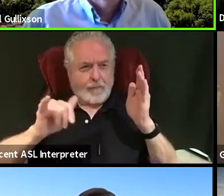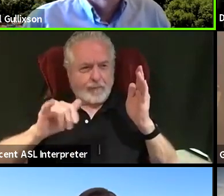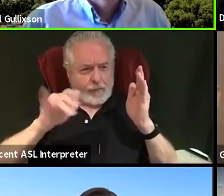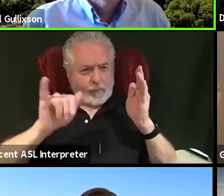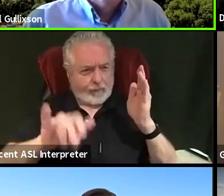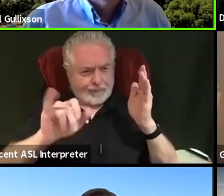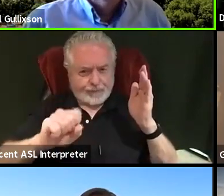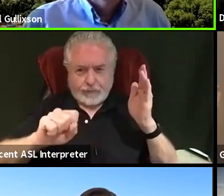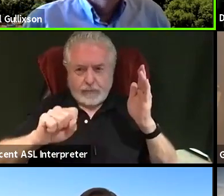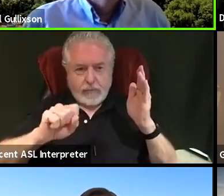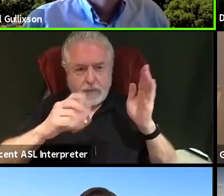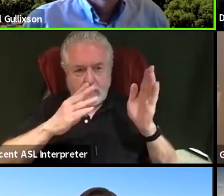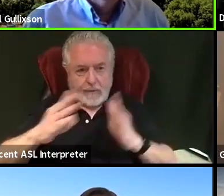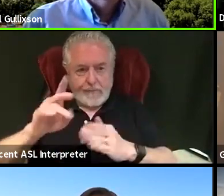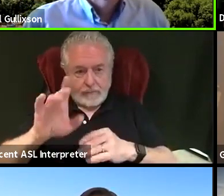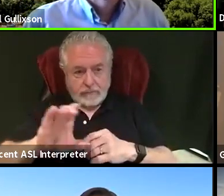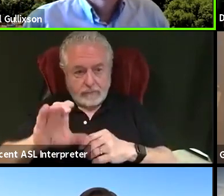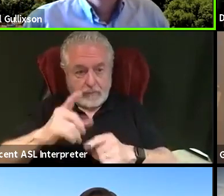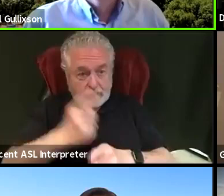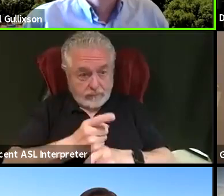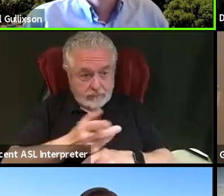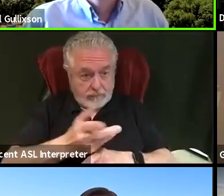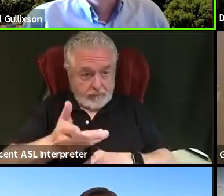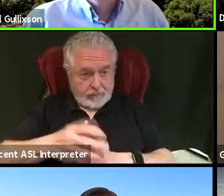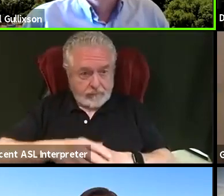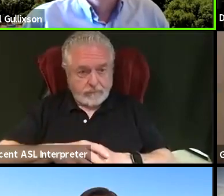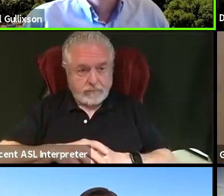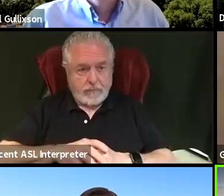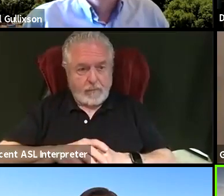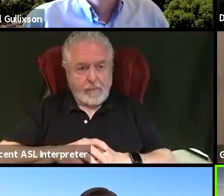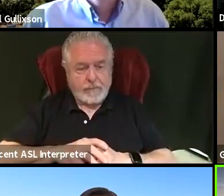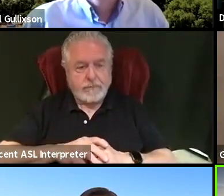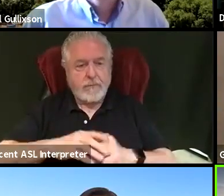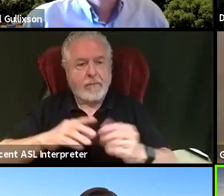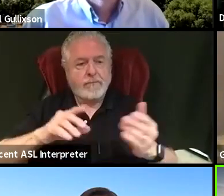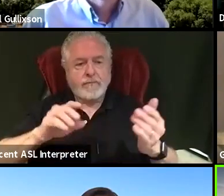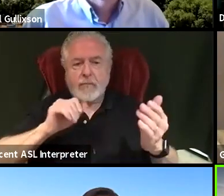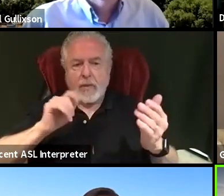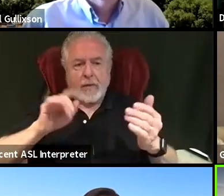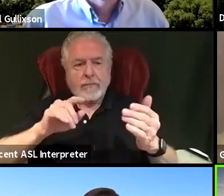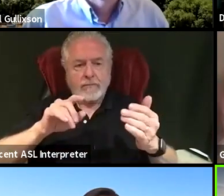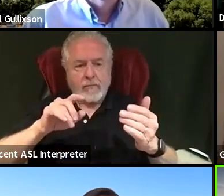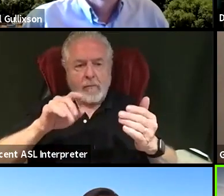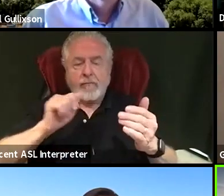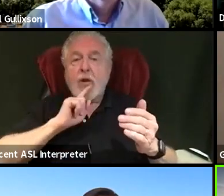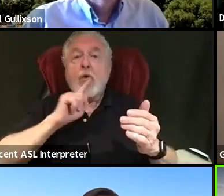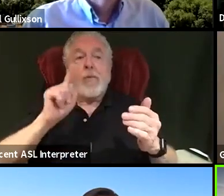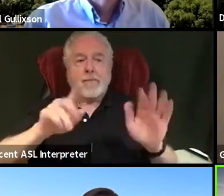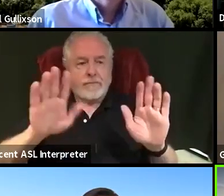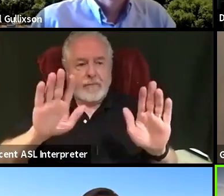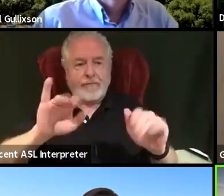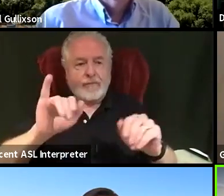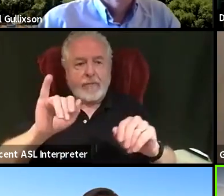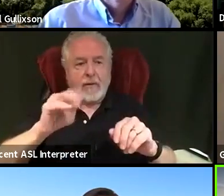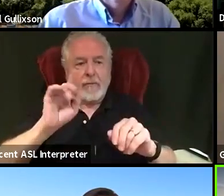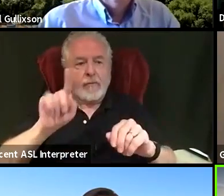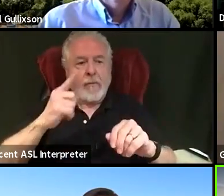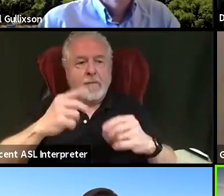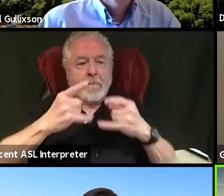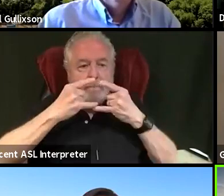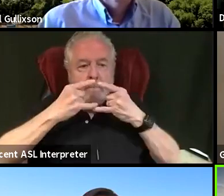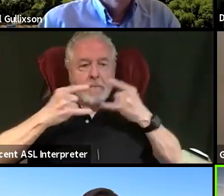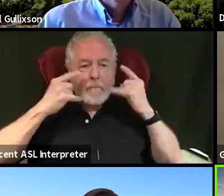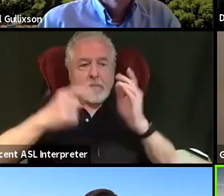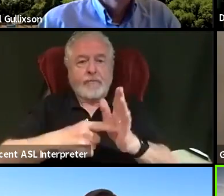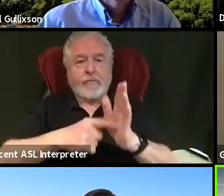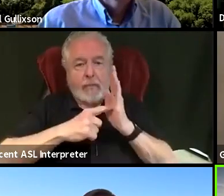that is what you're planning to do, correct? Well, there's not going to be an order. In fact, our own mask